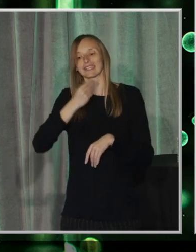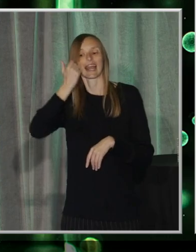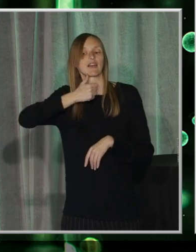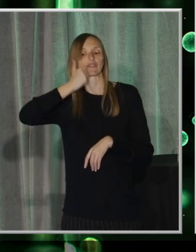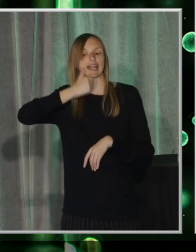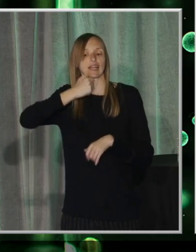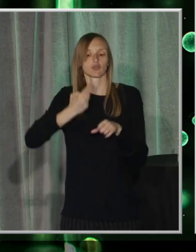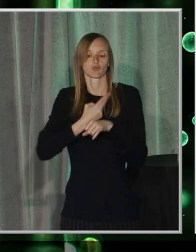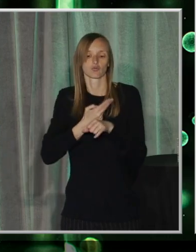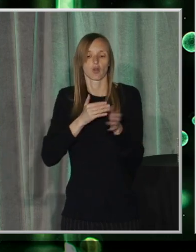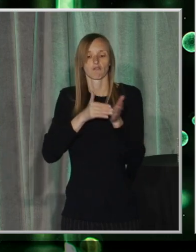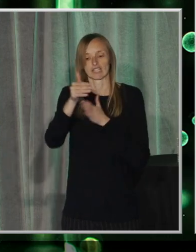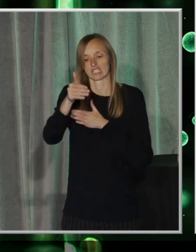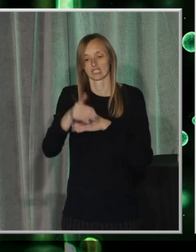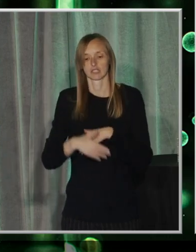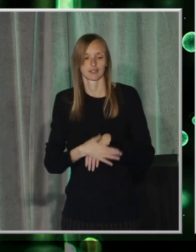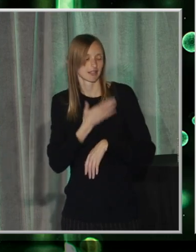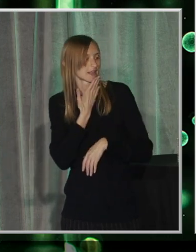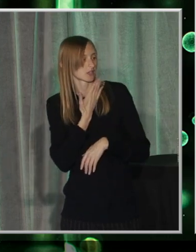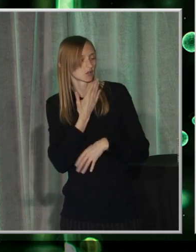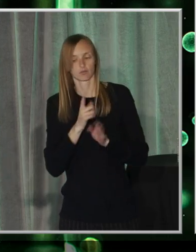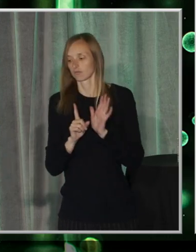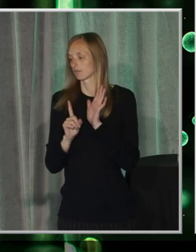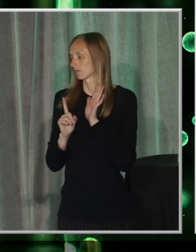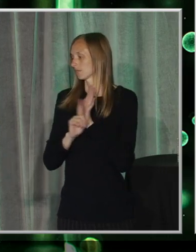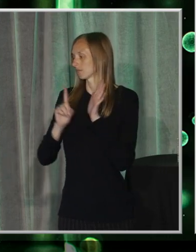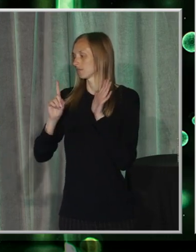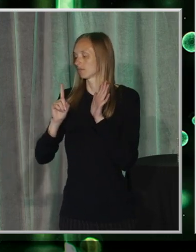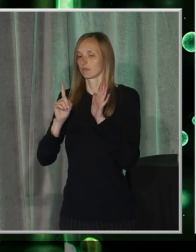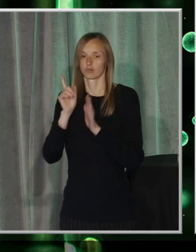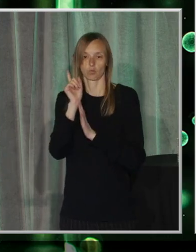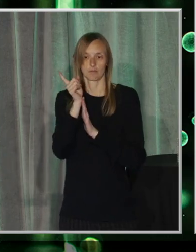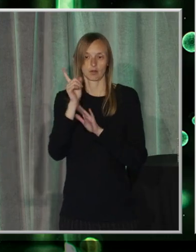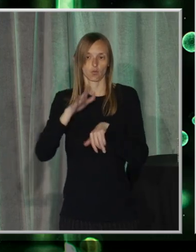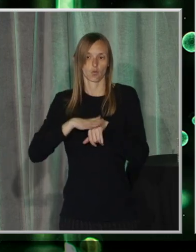much. You're welcome.